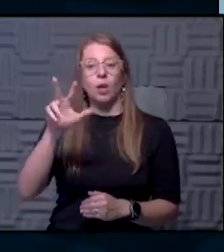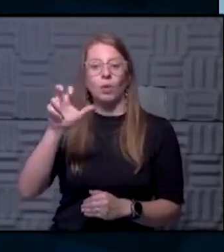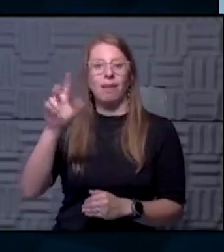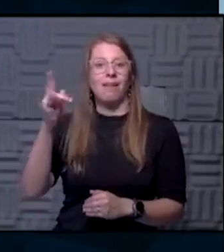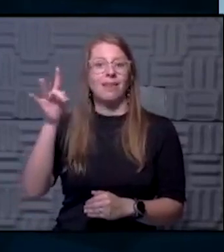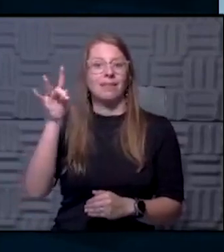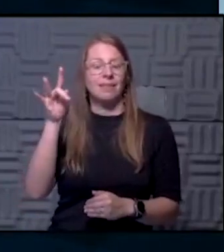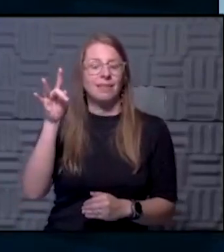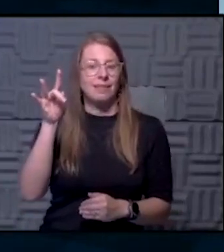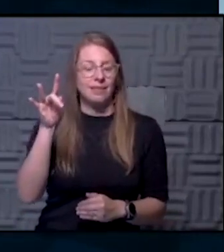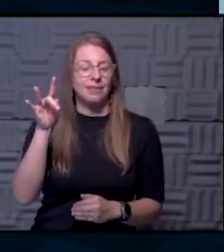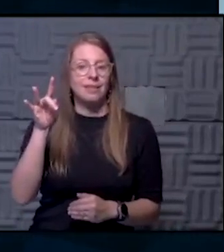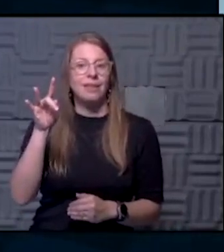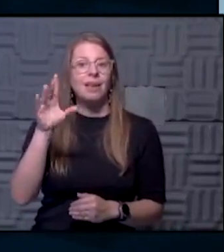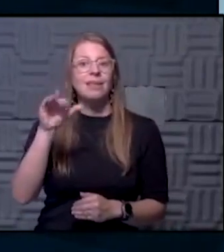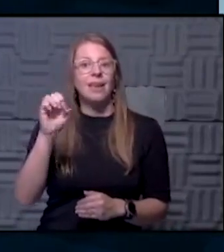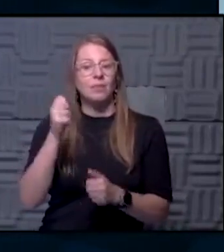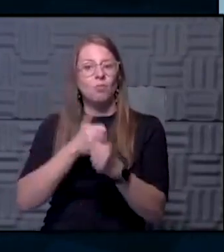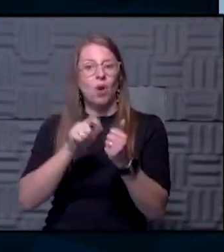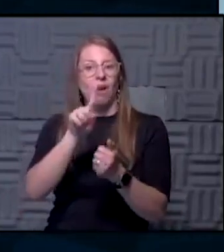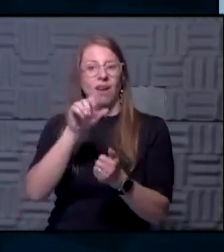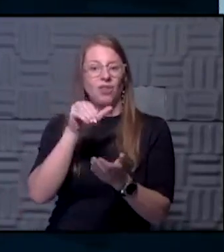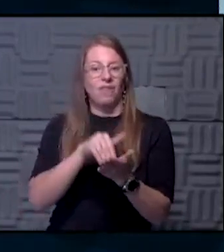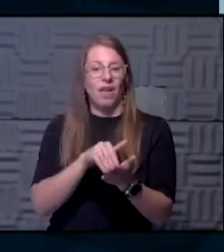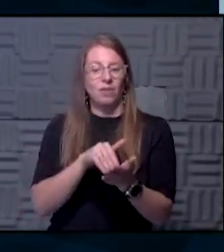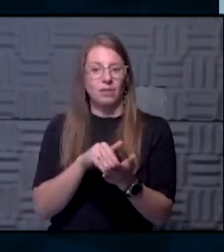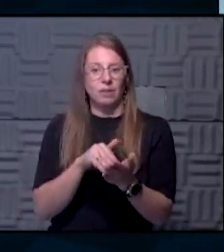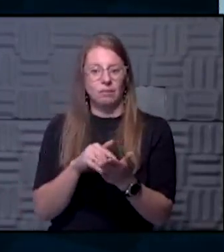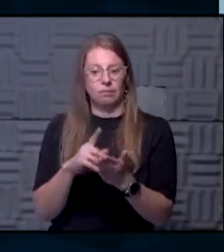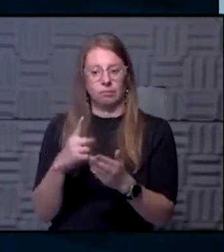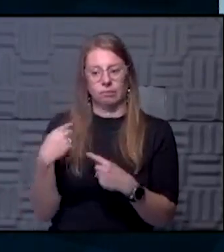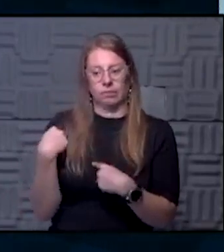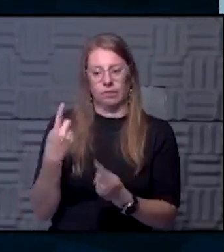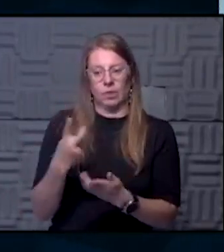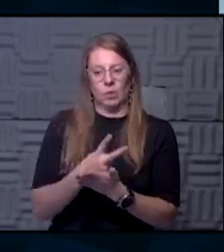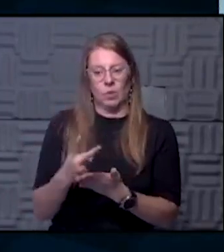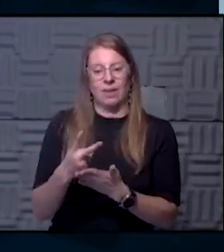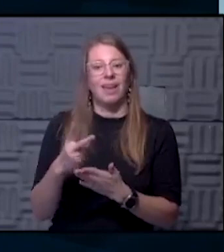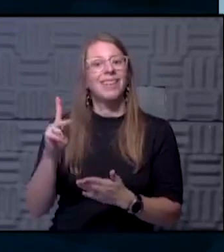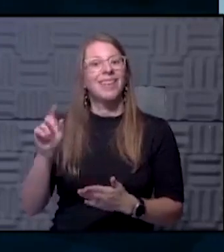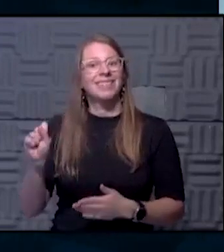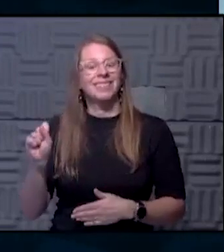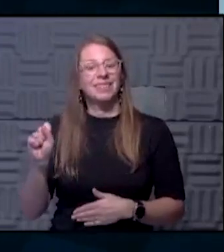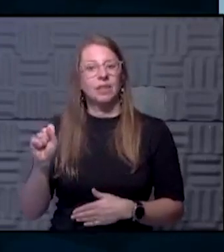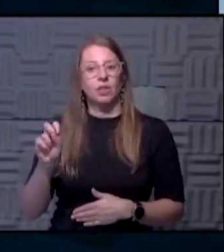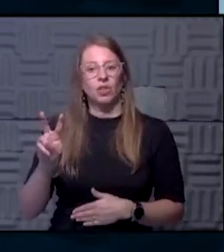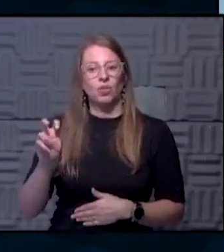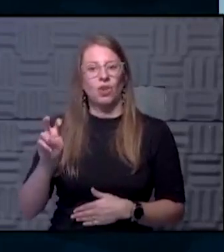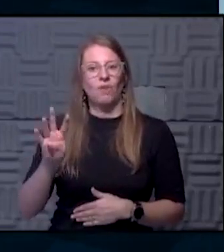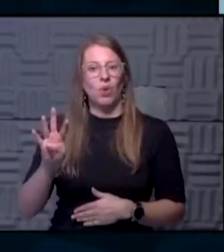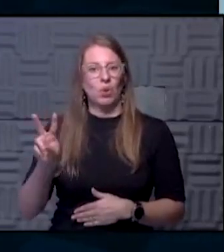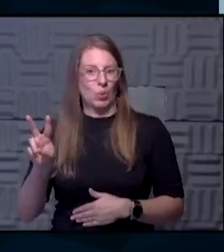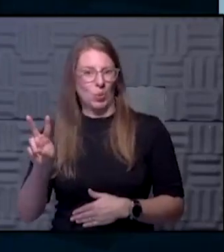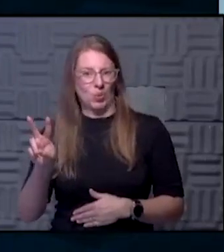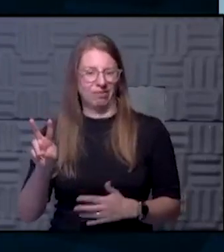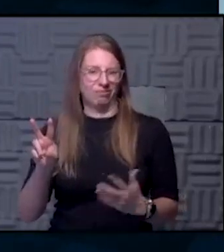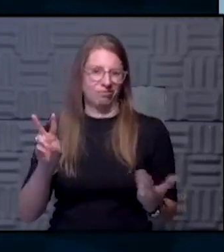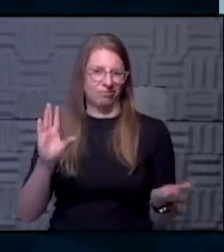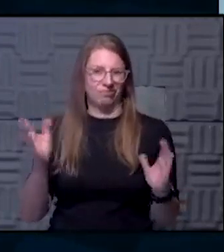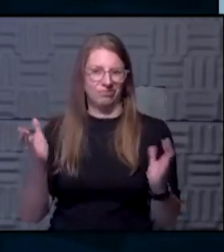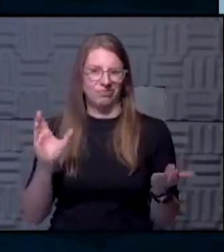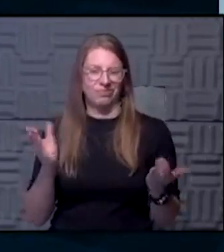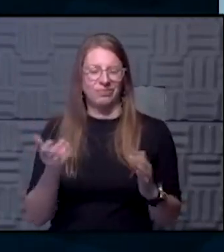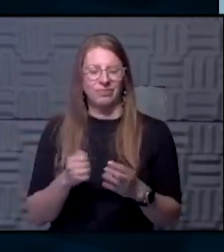318 cases per 100,000 over the last 2 weeks versus Kansas at 242. So